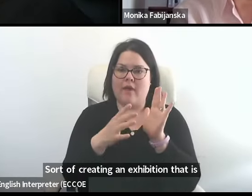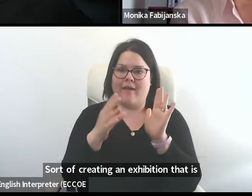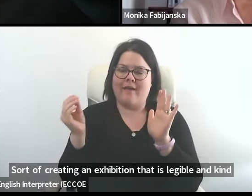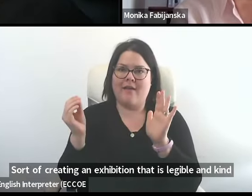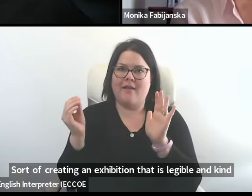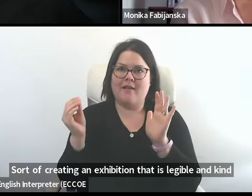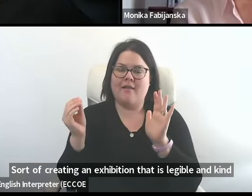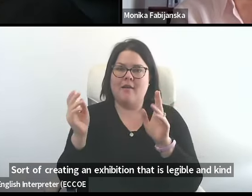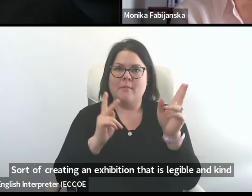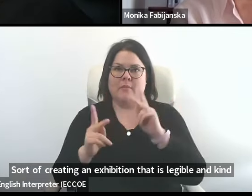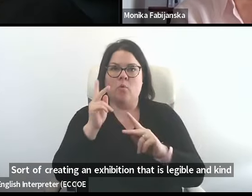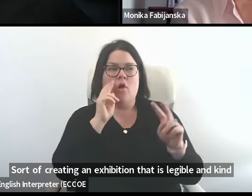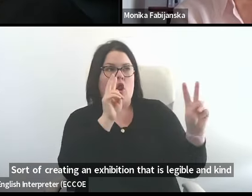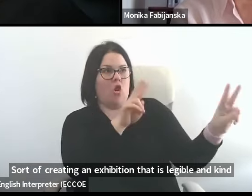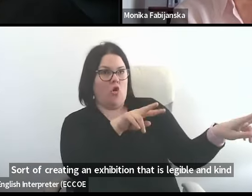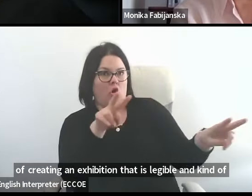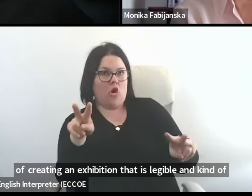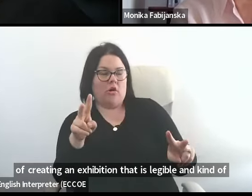helps